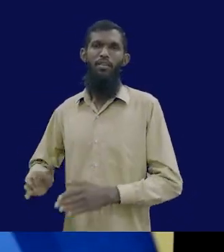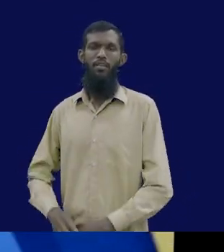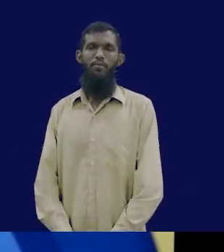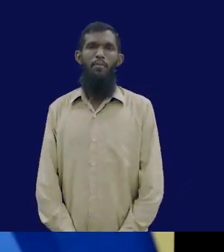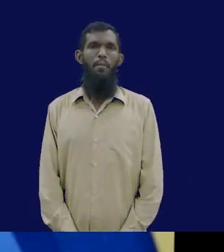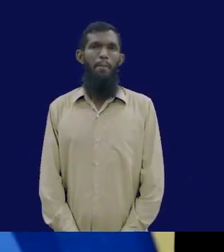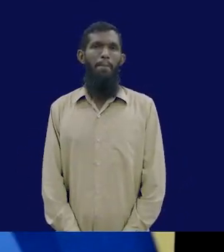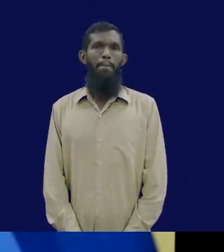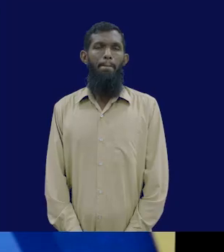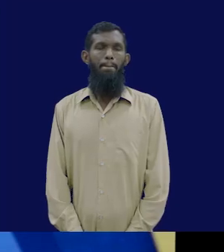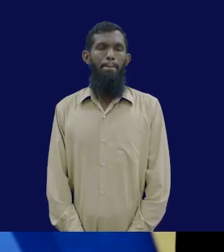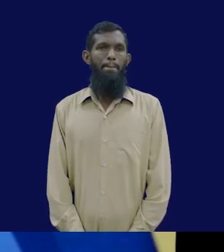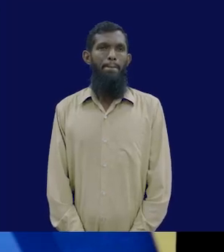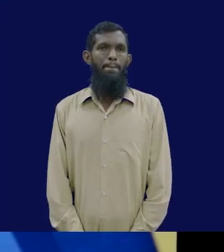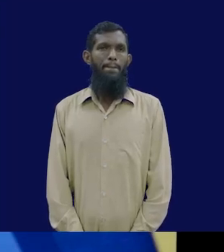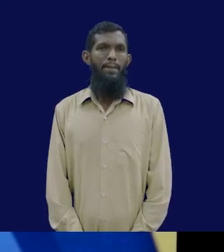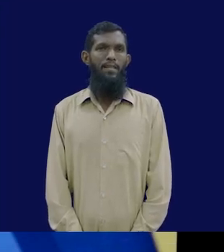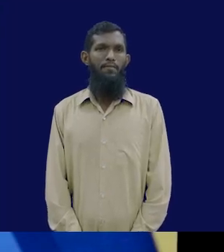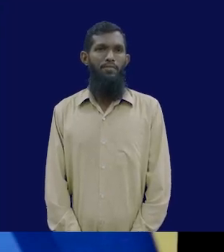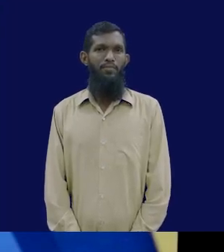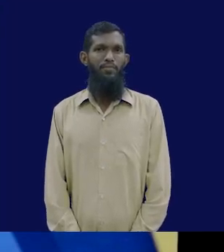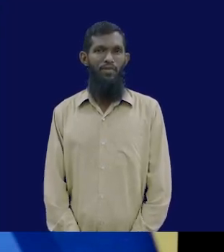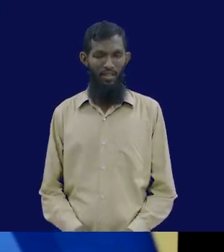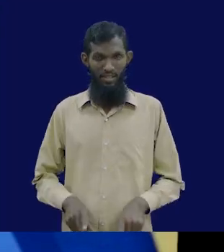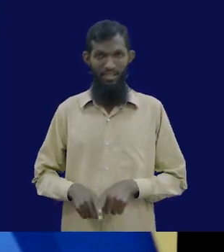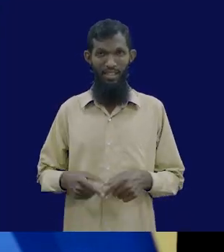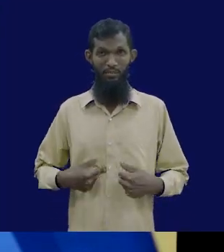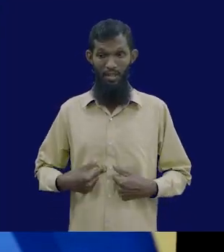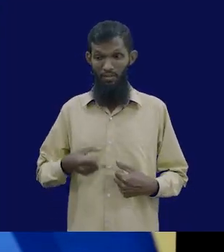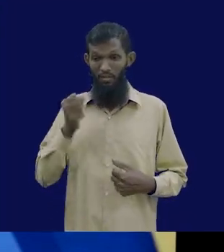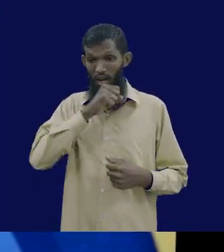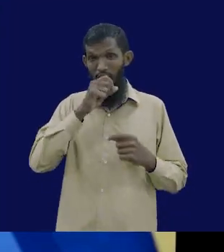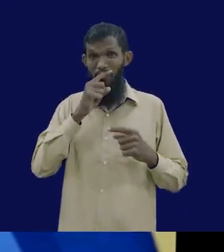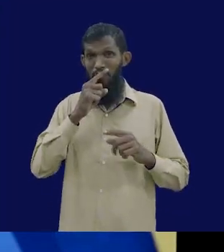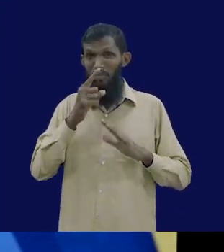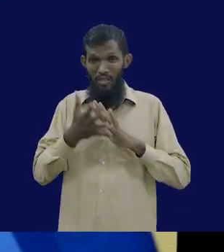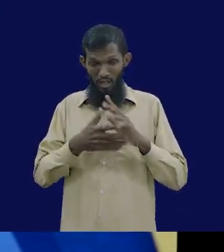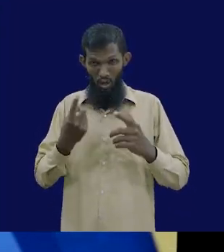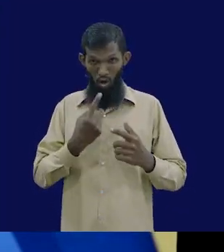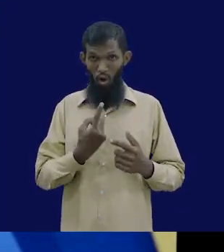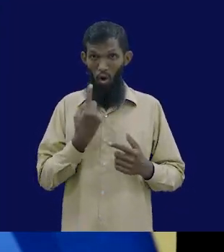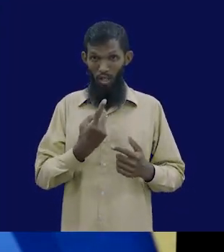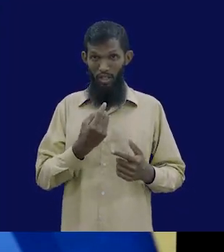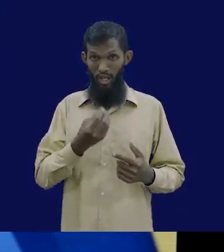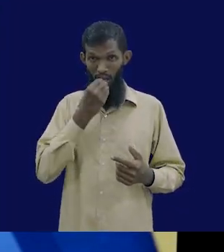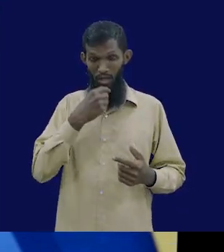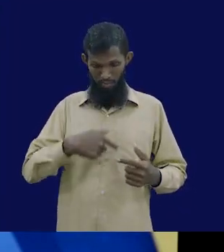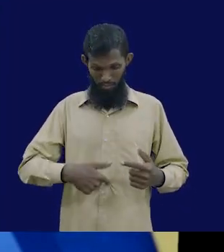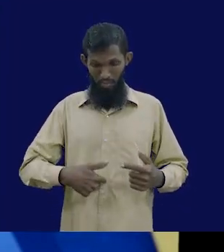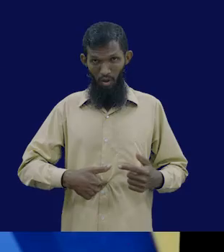also, the scholars have stated that fasting is not something that is done with your